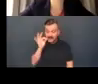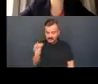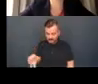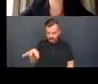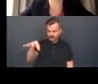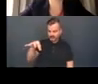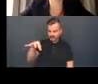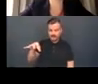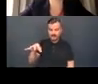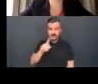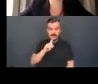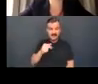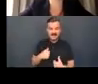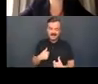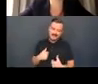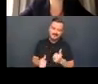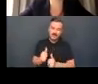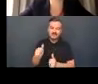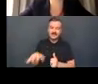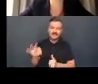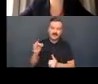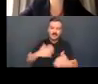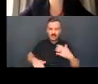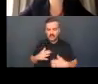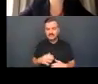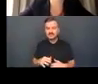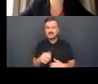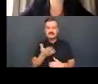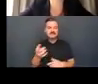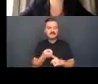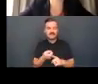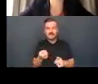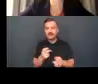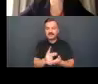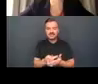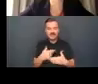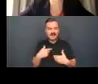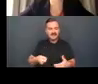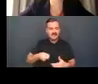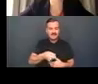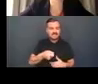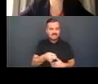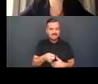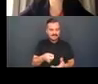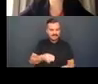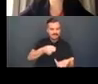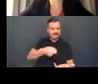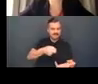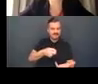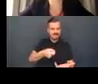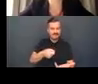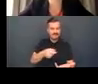so mostly I just get clothes and look for kitchen supplies. I have an awesome cast iron oven, you know, stuff like that.